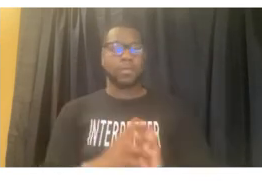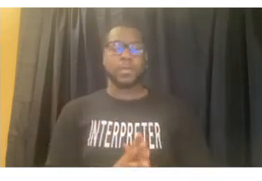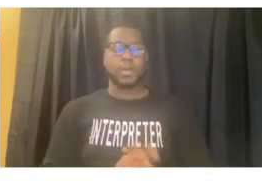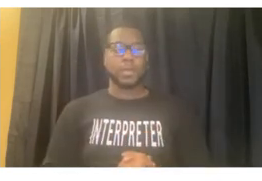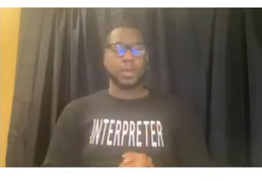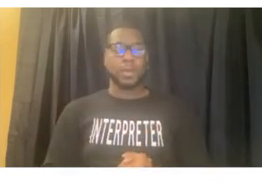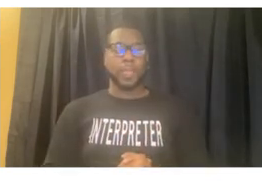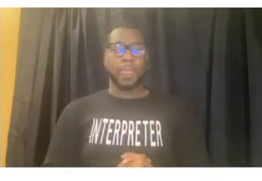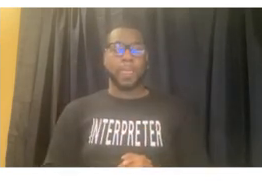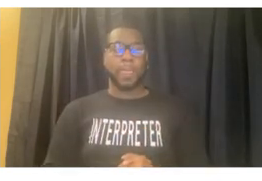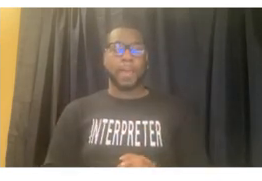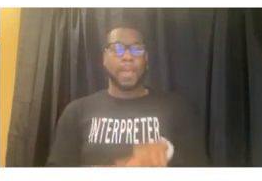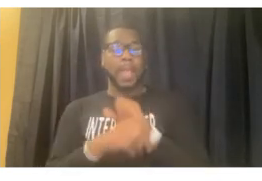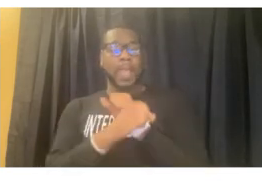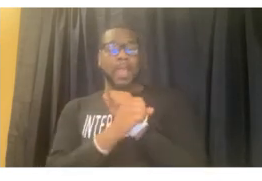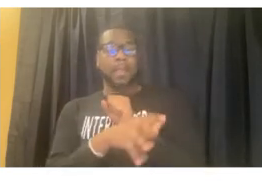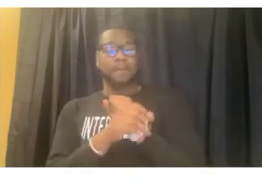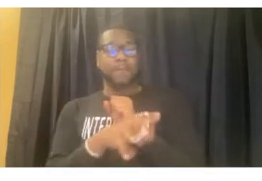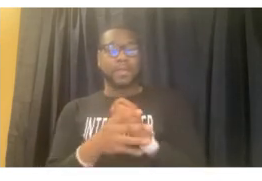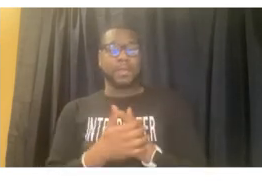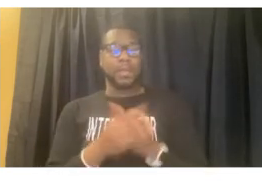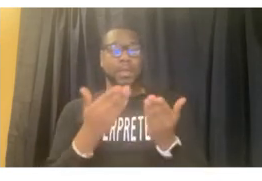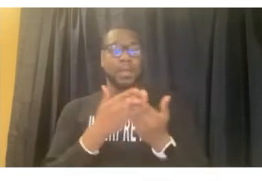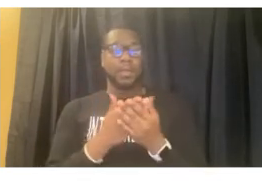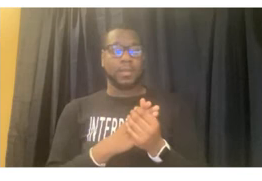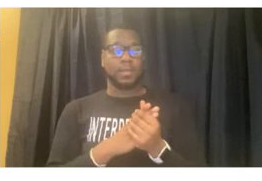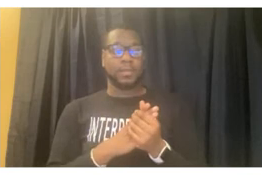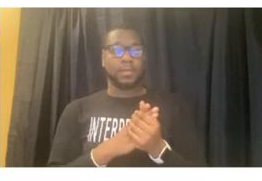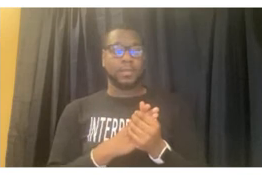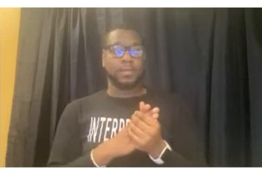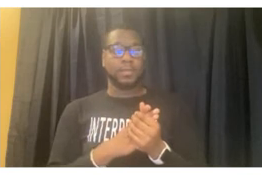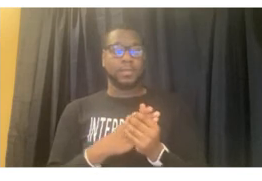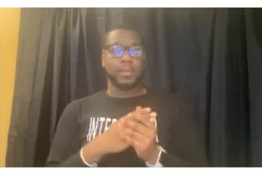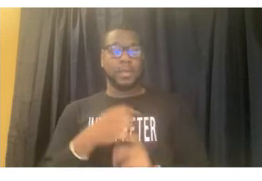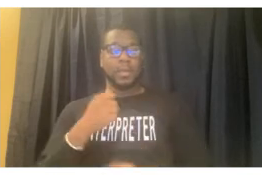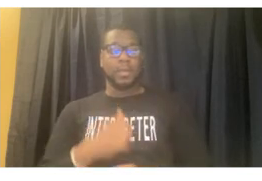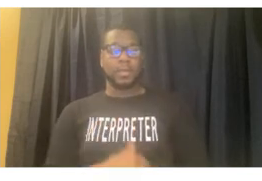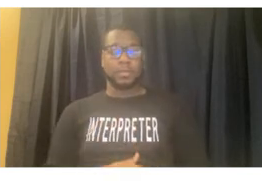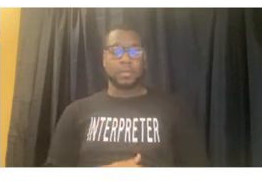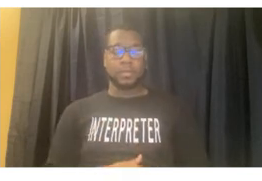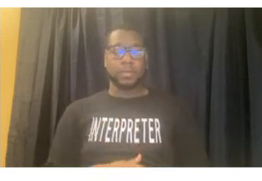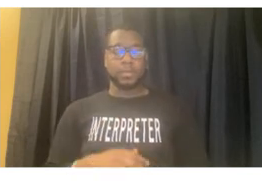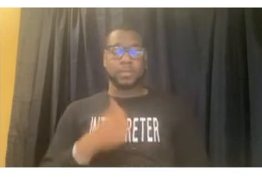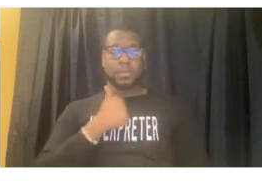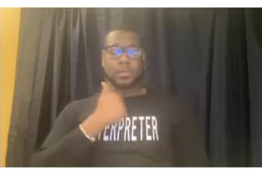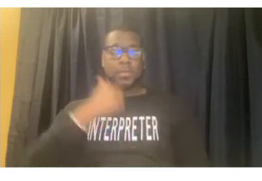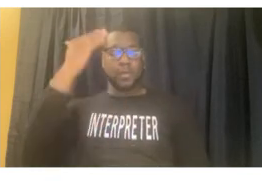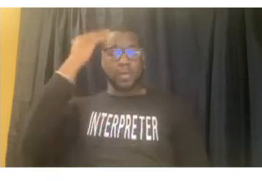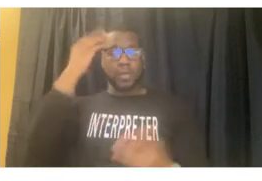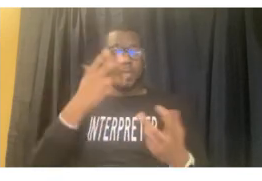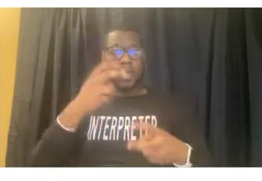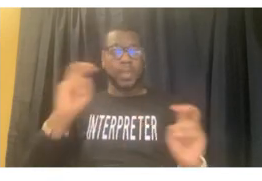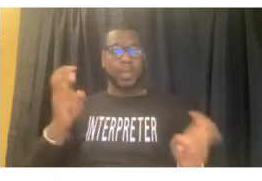So some tips, bringing self-awareness, what difficulties do you face when it comes to addressing privilege and oppression